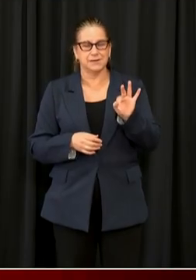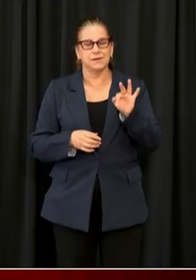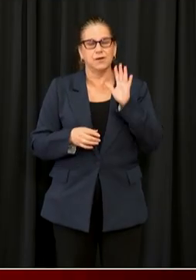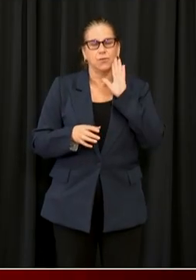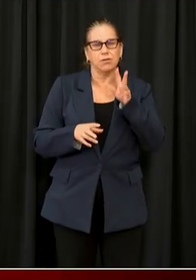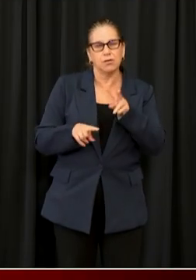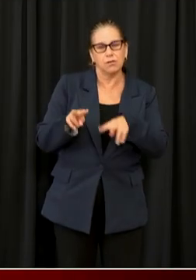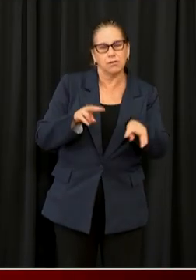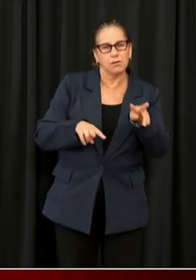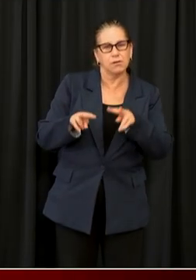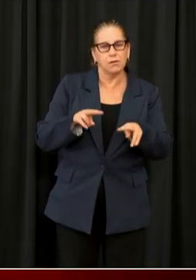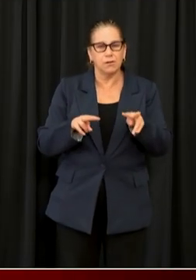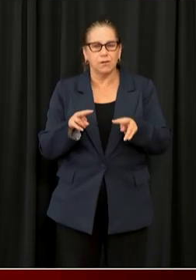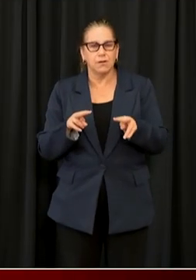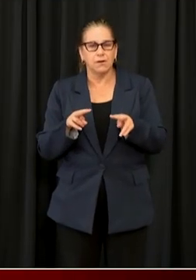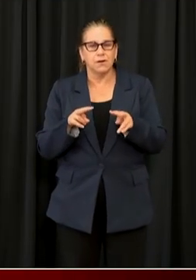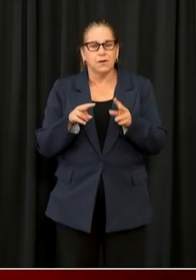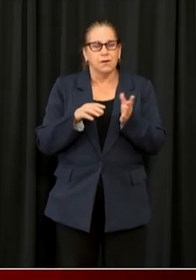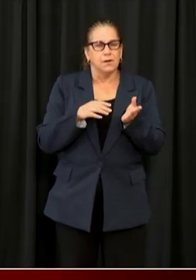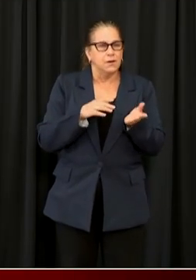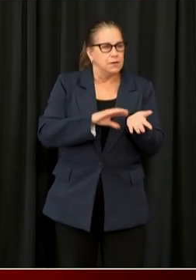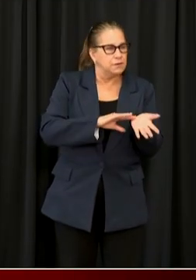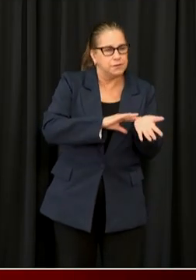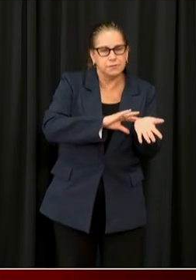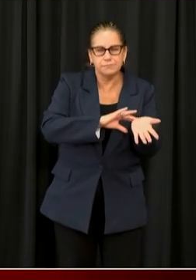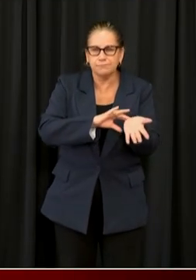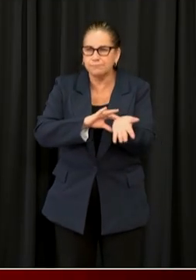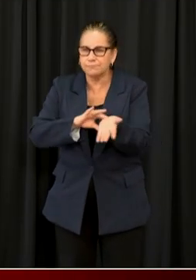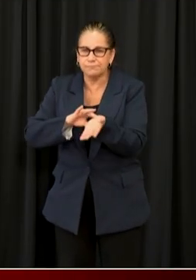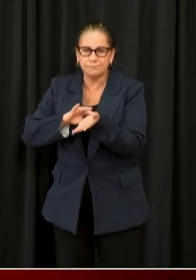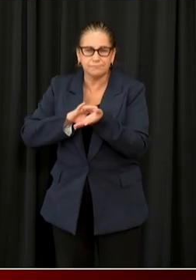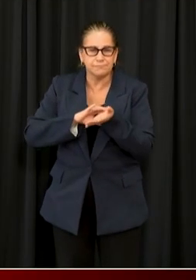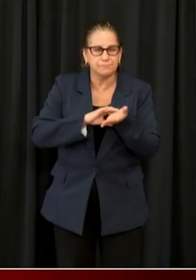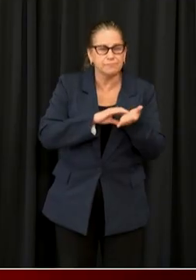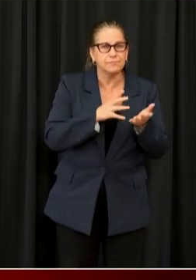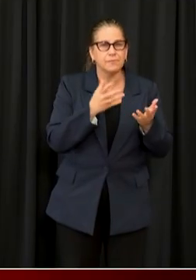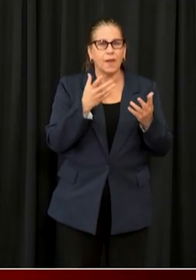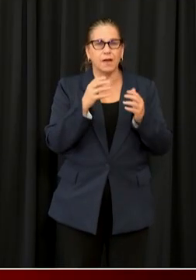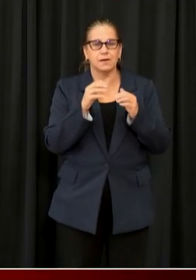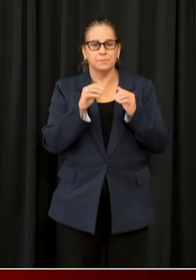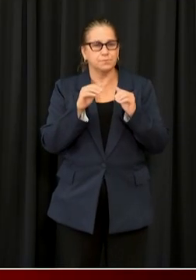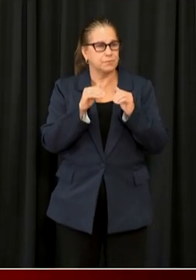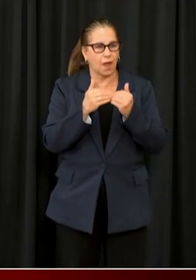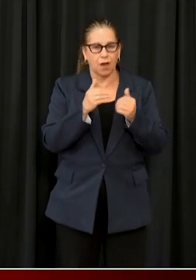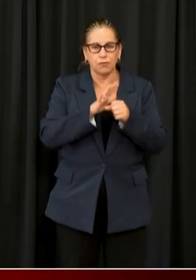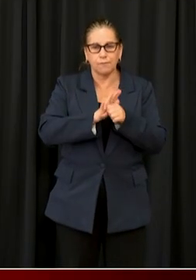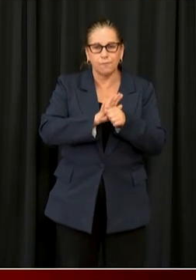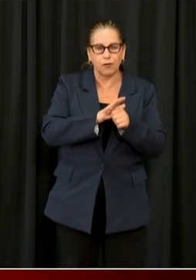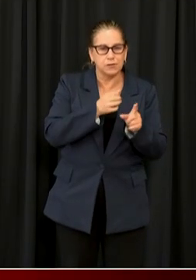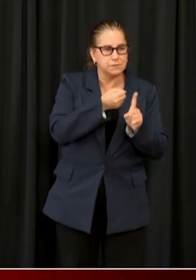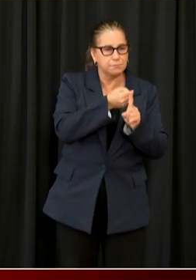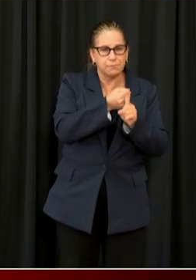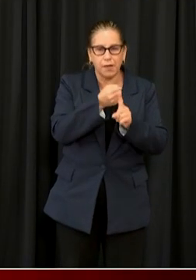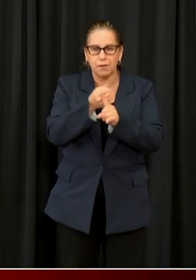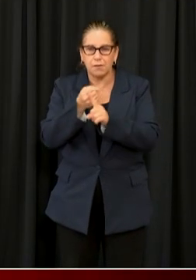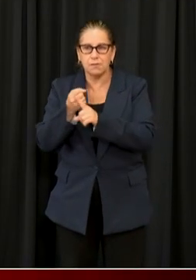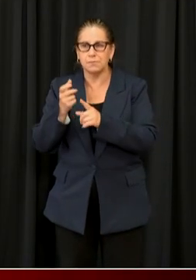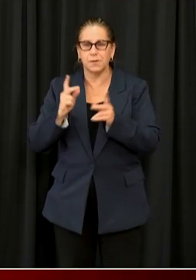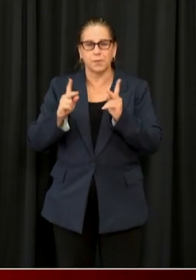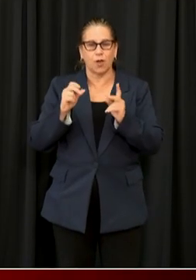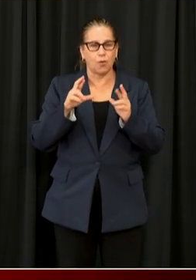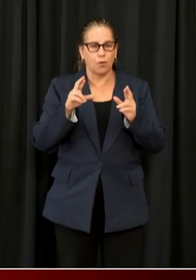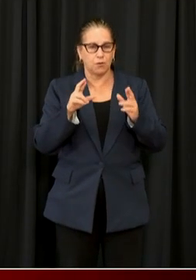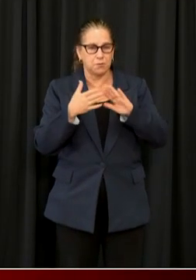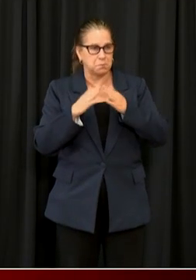have a sense of the impacts about moving into phase 1 and what impact that has